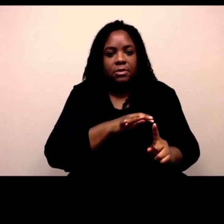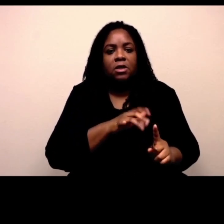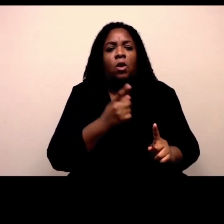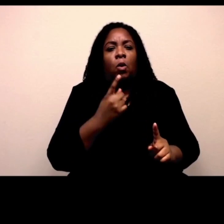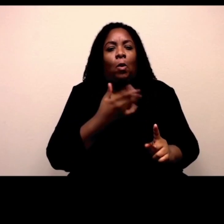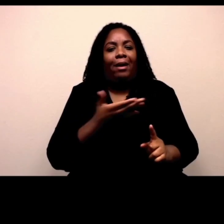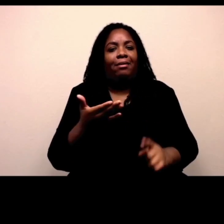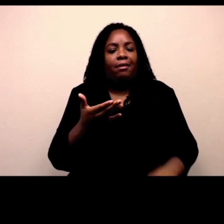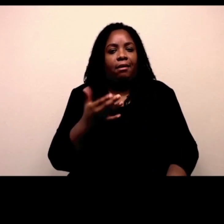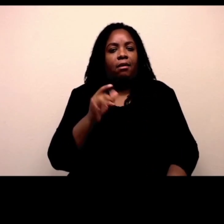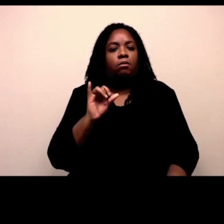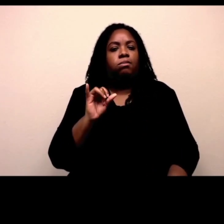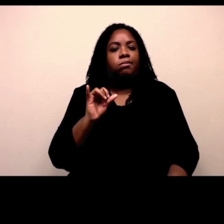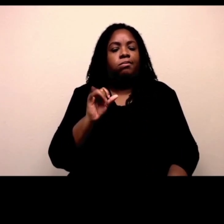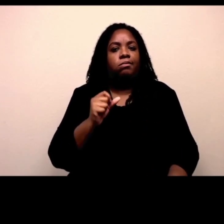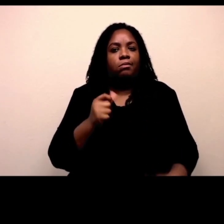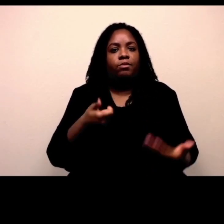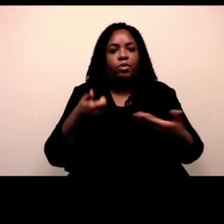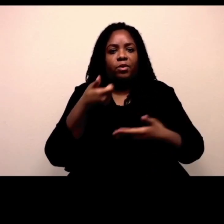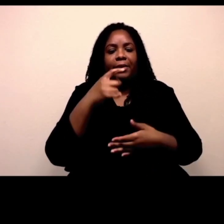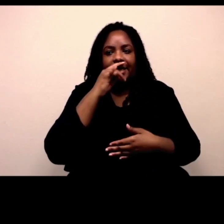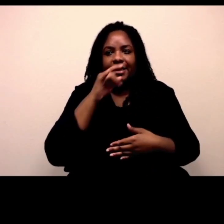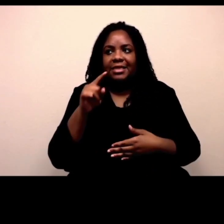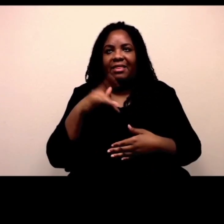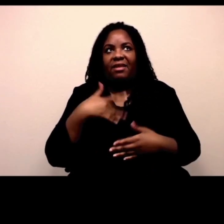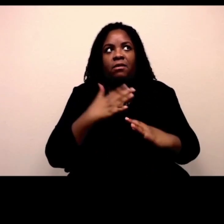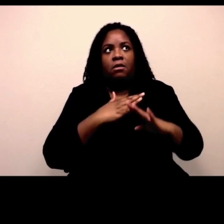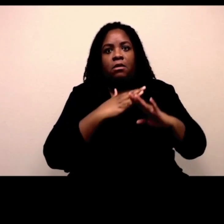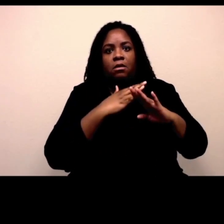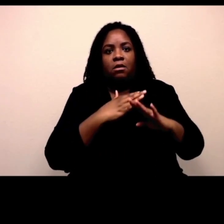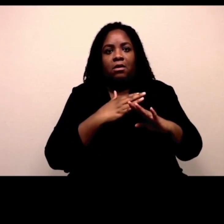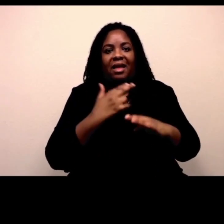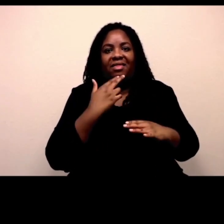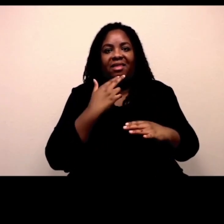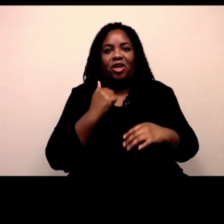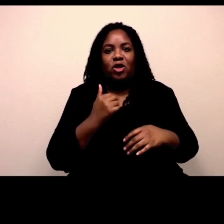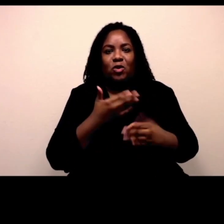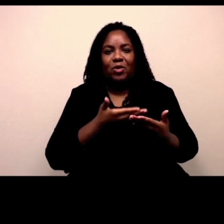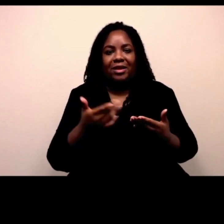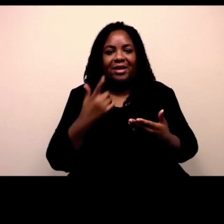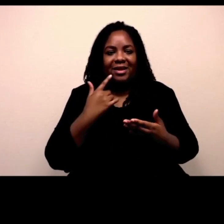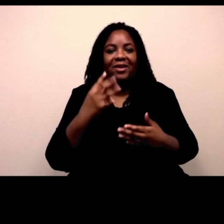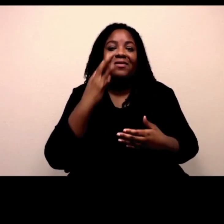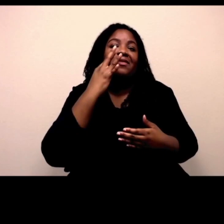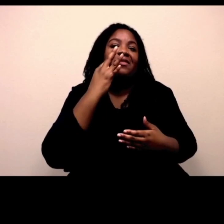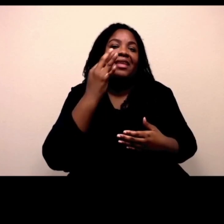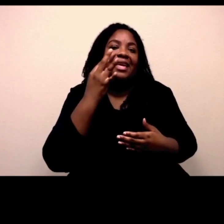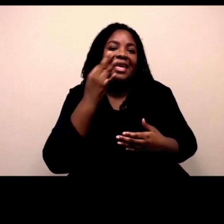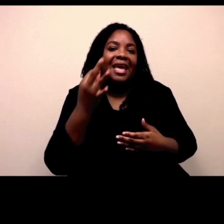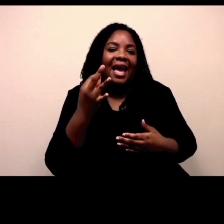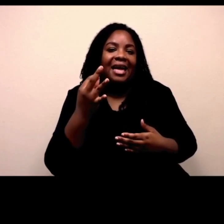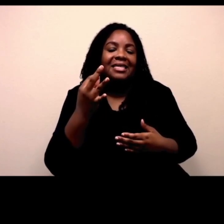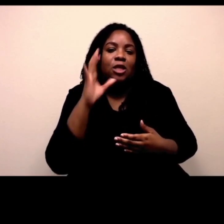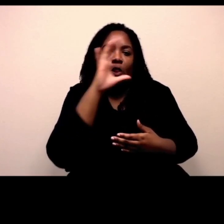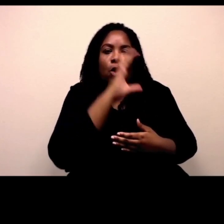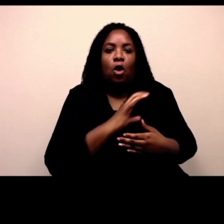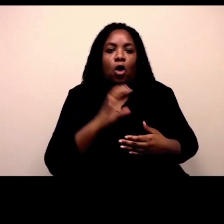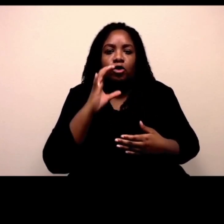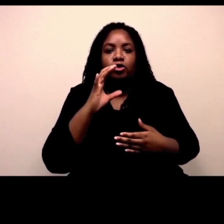that kind of inhibits kids is the cute look of like the cartoon cat. Like it kind